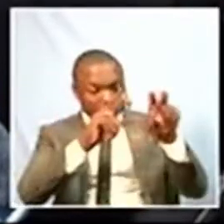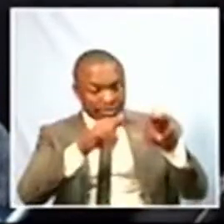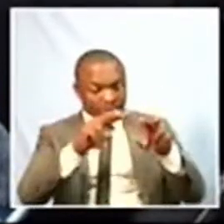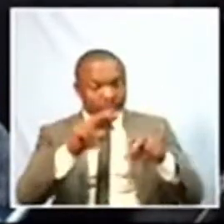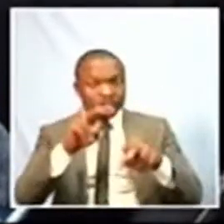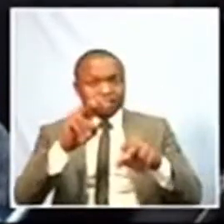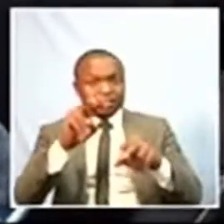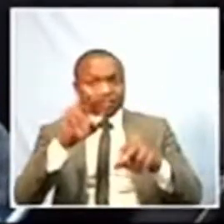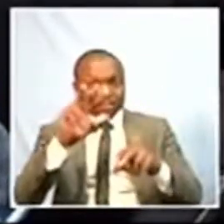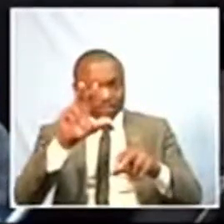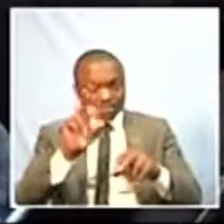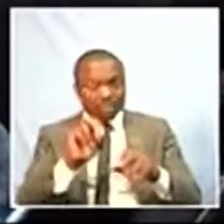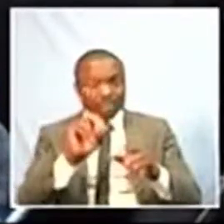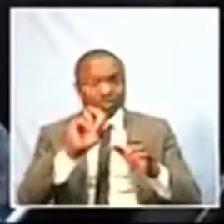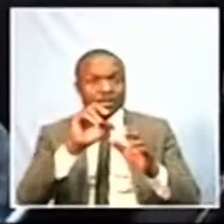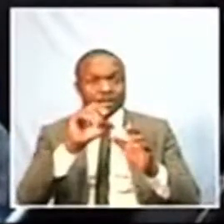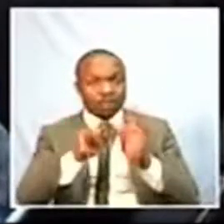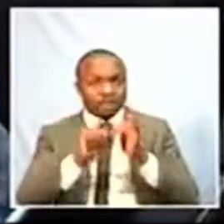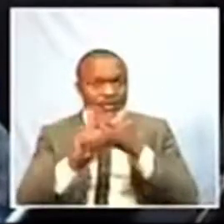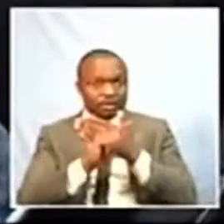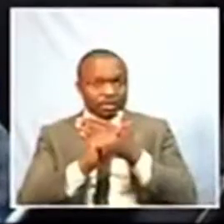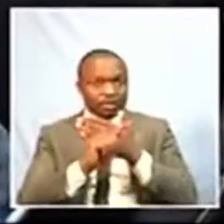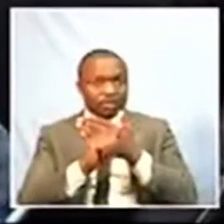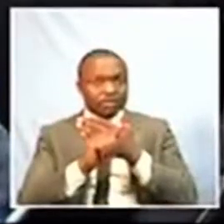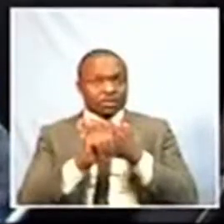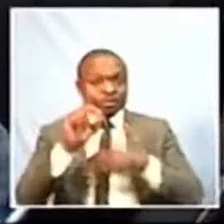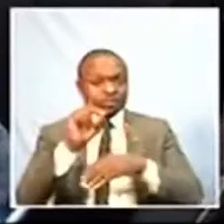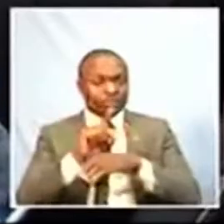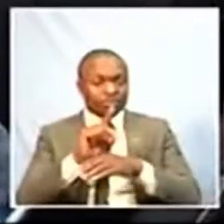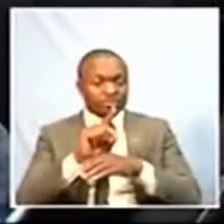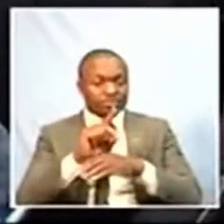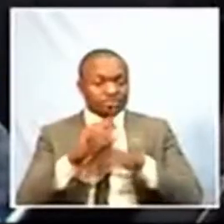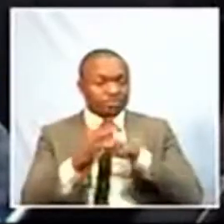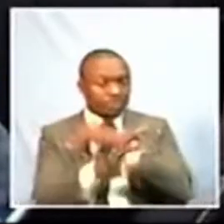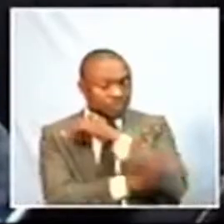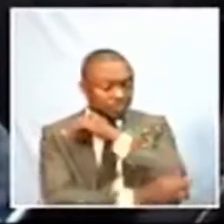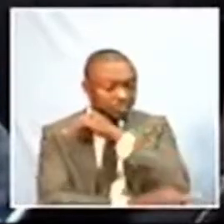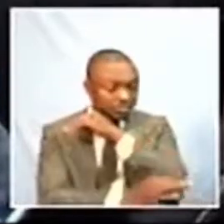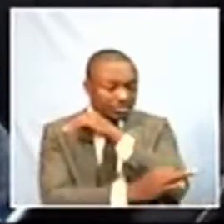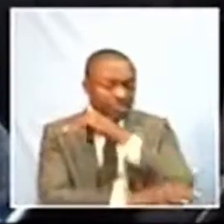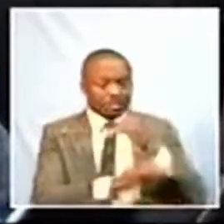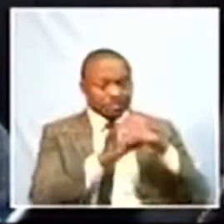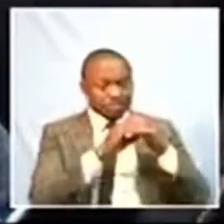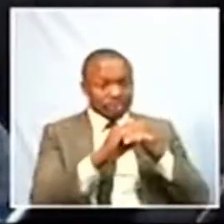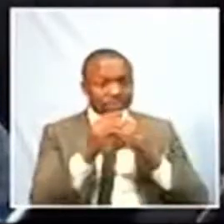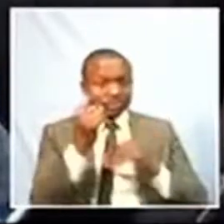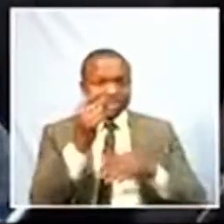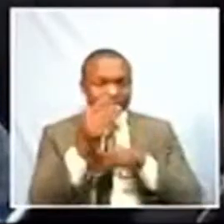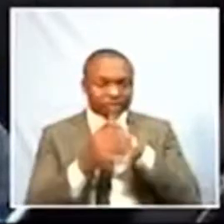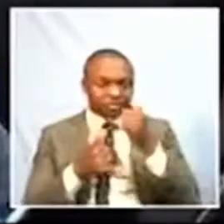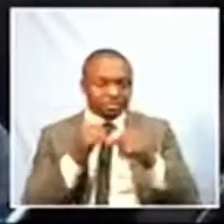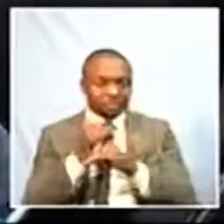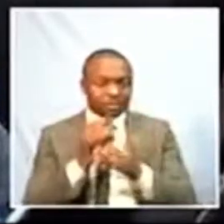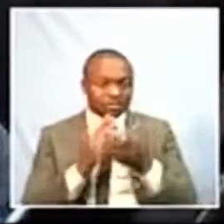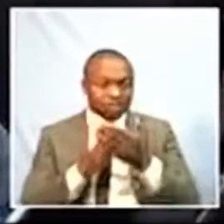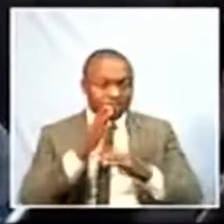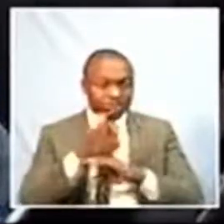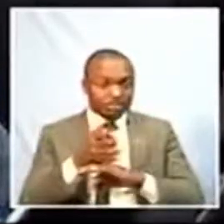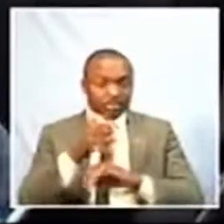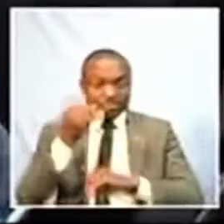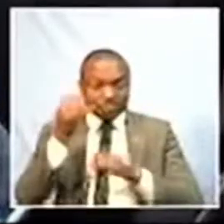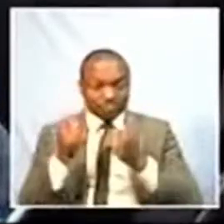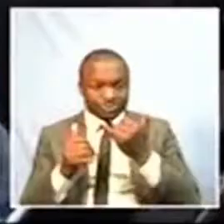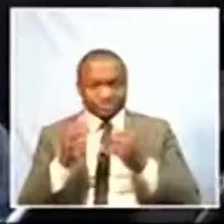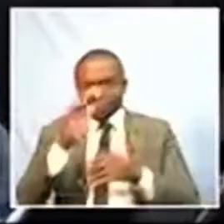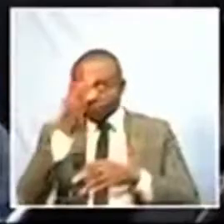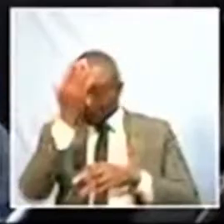2024 reviewed that the project was at foundation stage. Foundation stage, that is 1 year after the completion